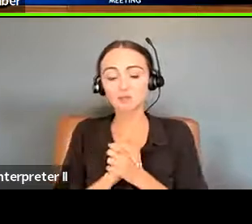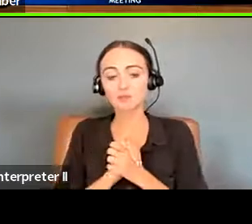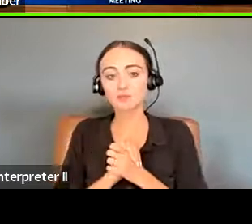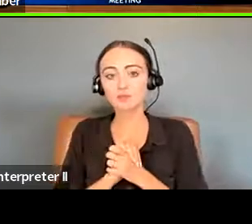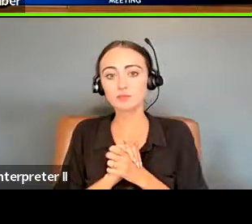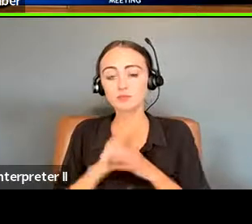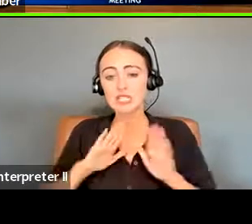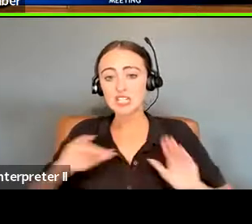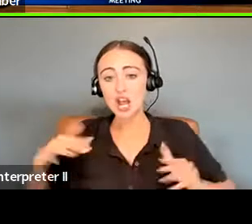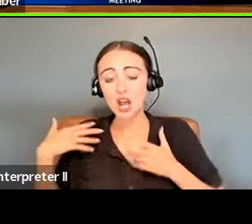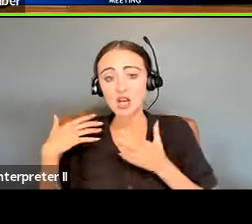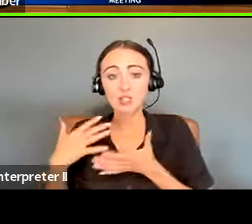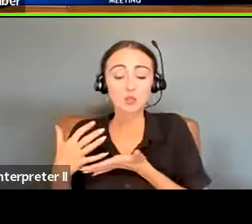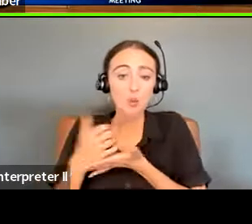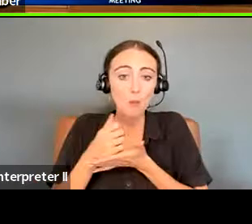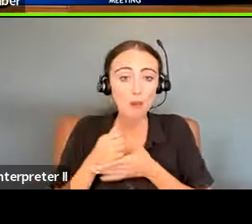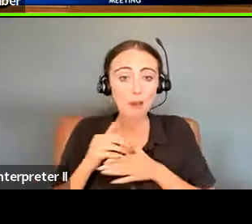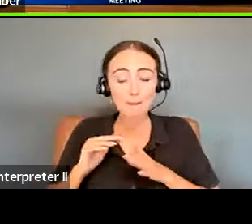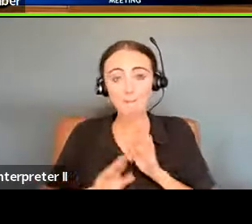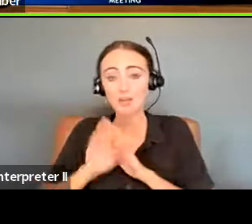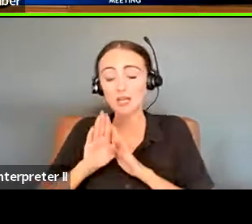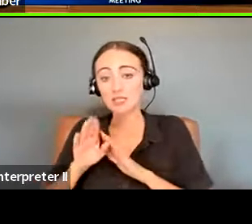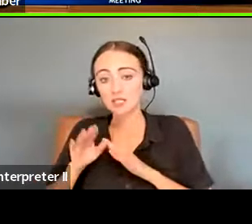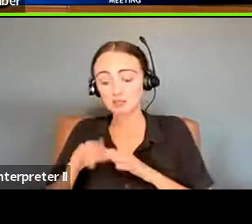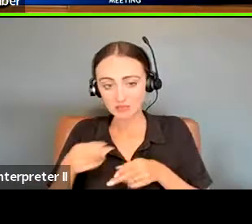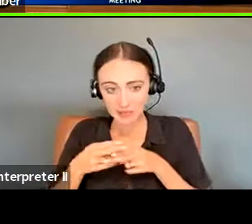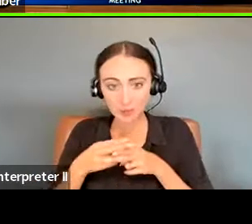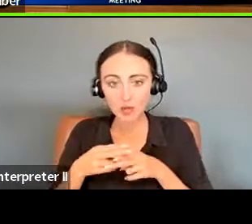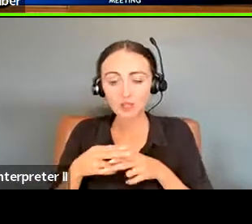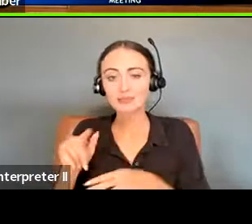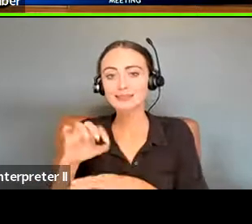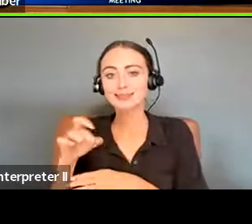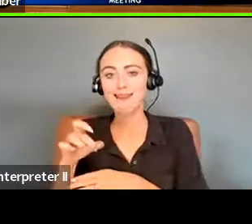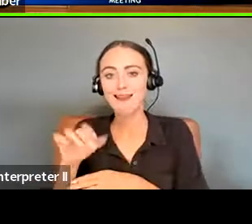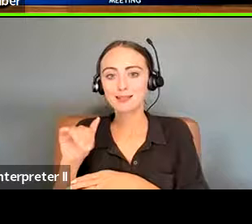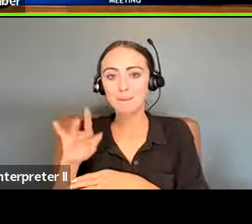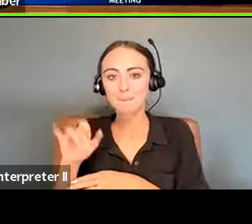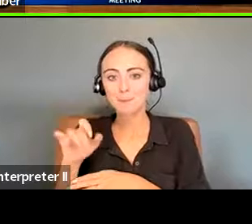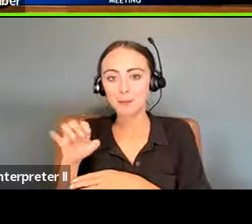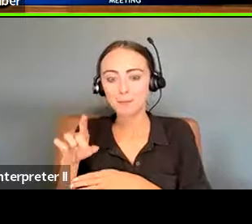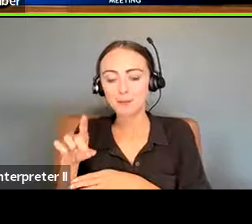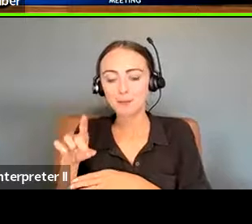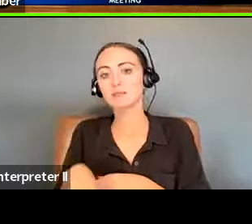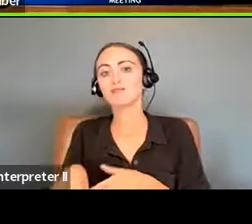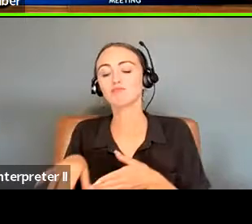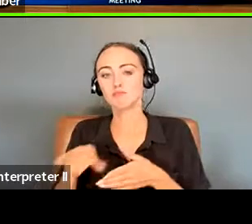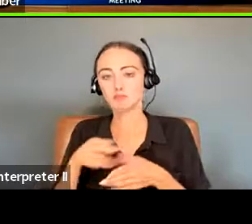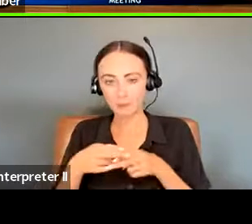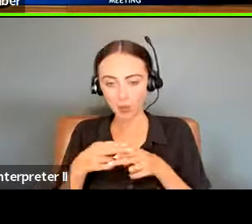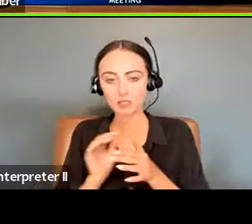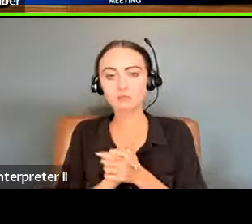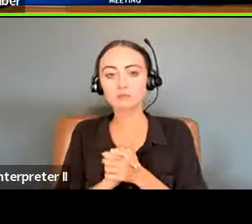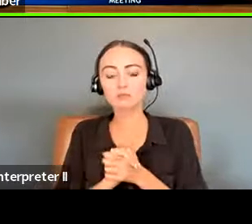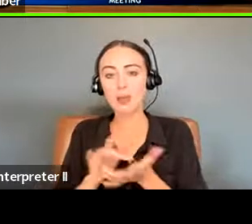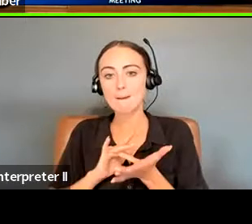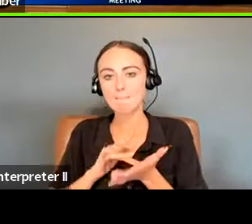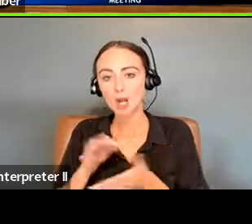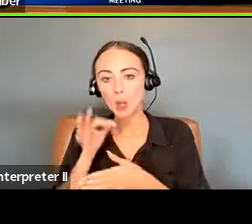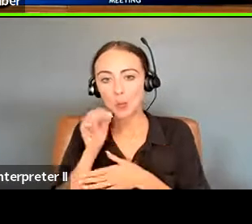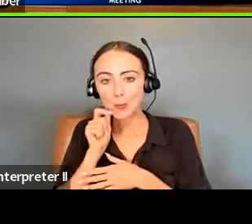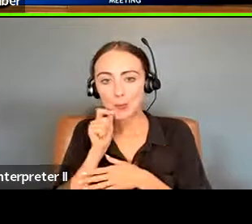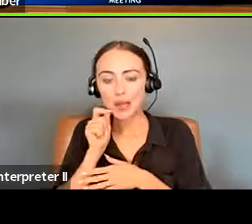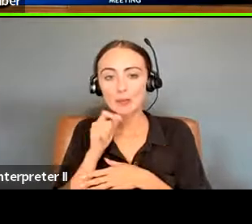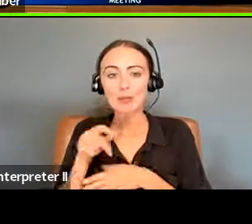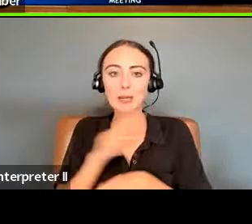child wealth building temporary, tax abatements for affordable housing in high need areas temporary, medical marijuana